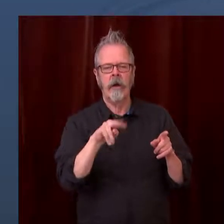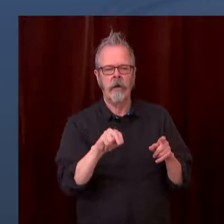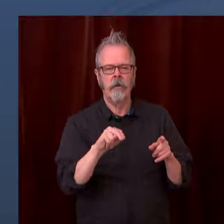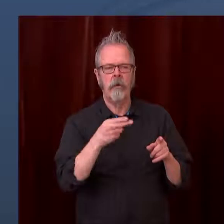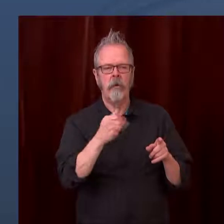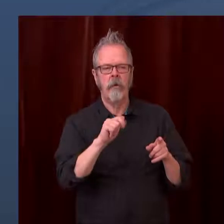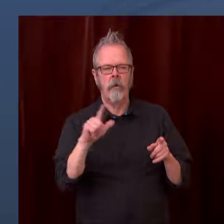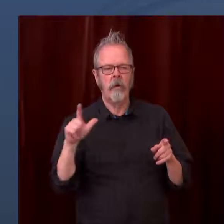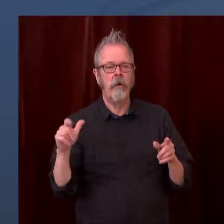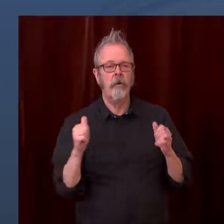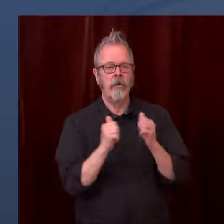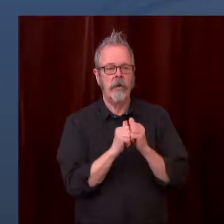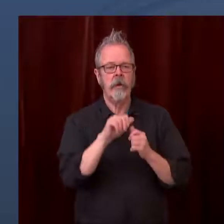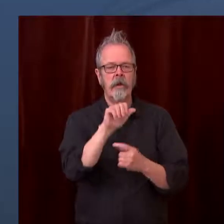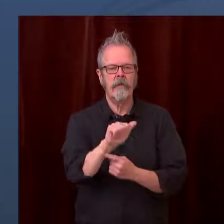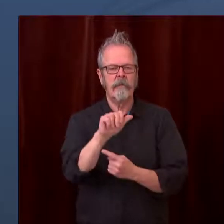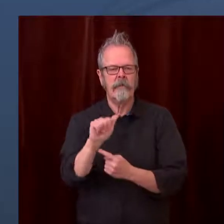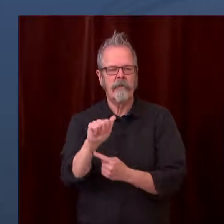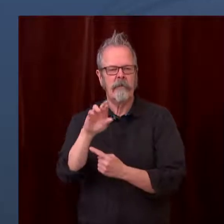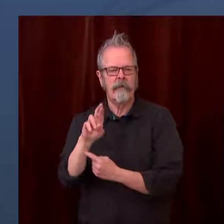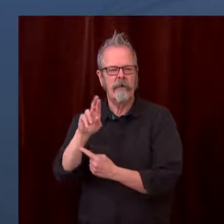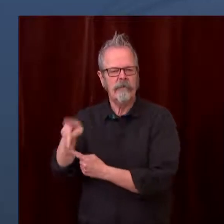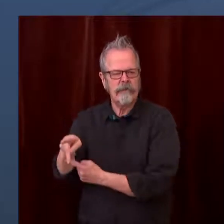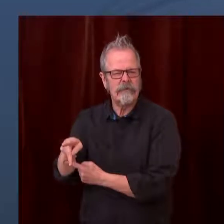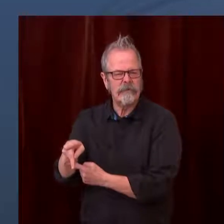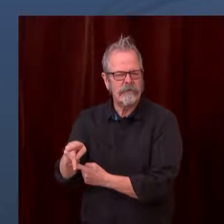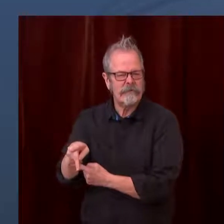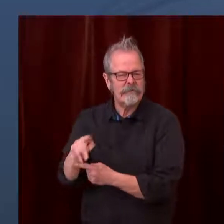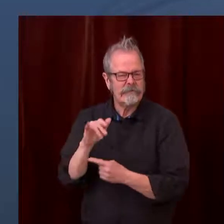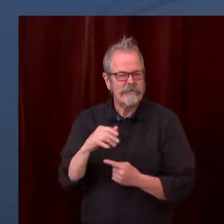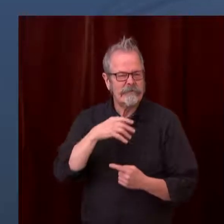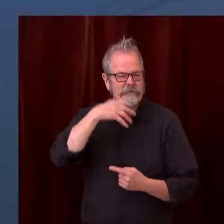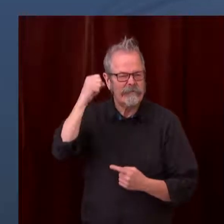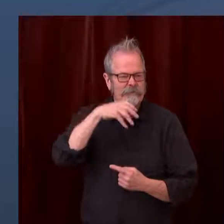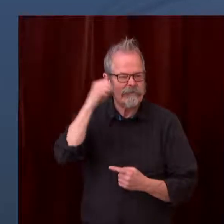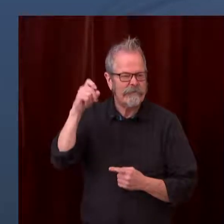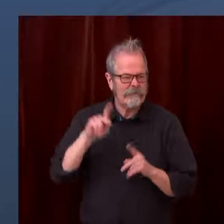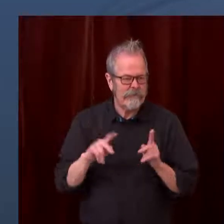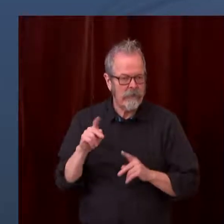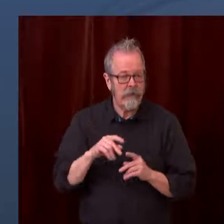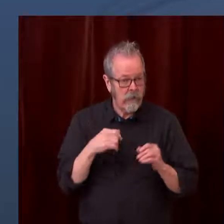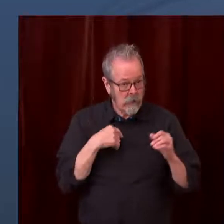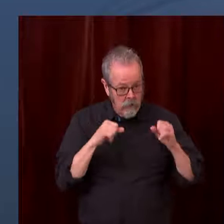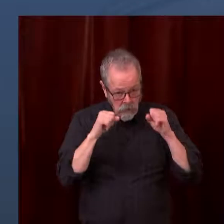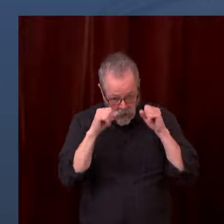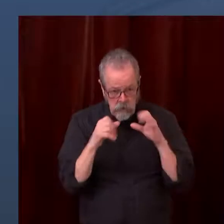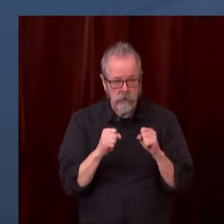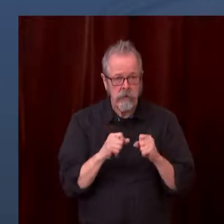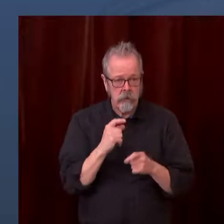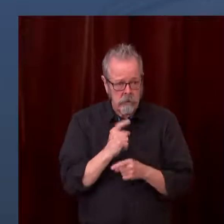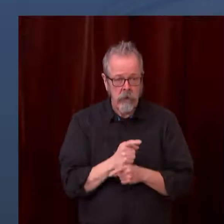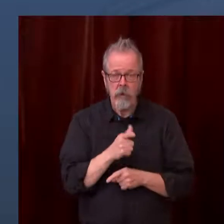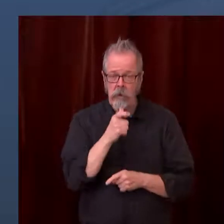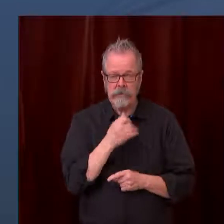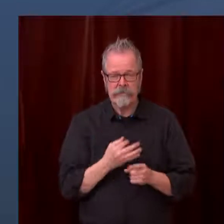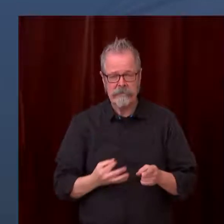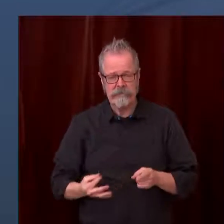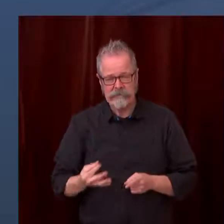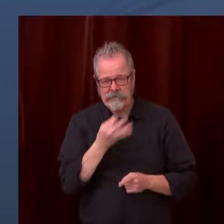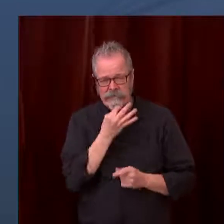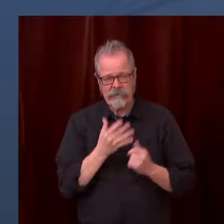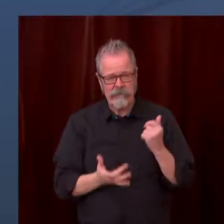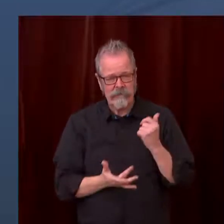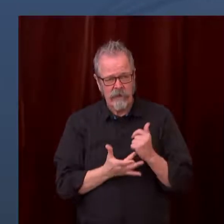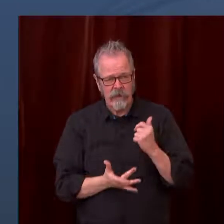tech savviness, actually, to be honest, even I'm not so tech savvy. And I will tell you, there are times where we know